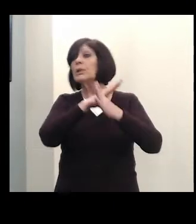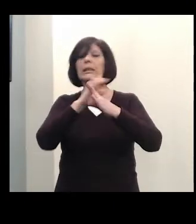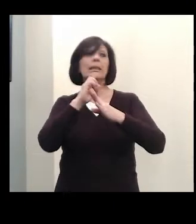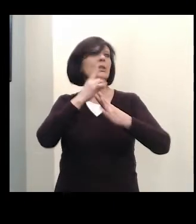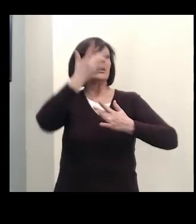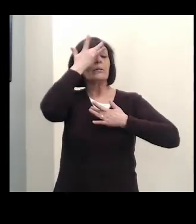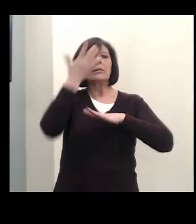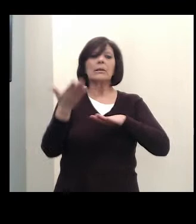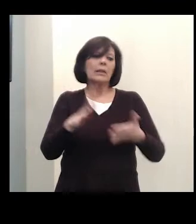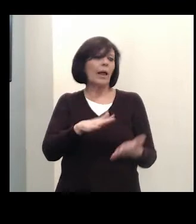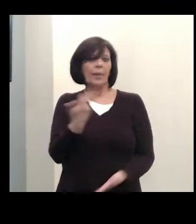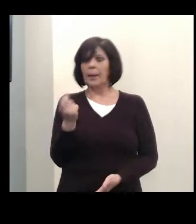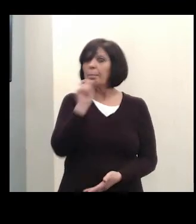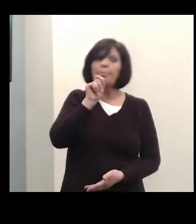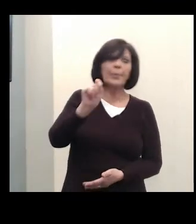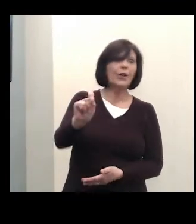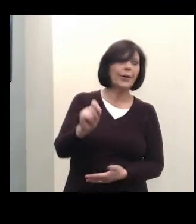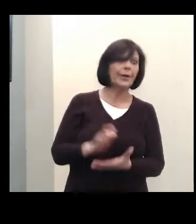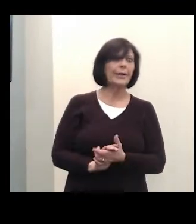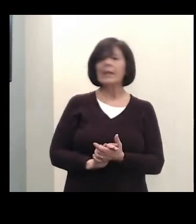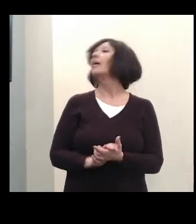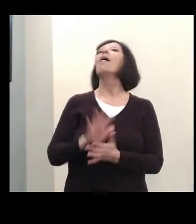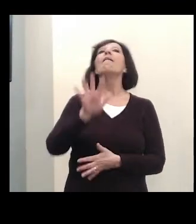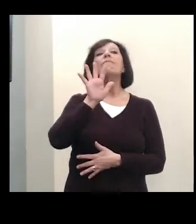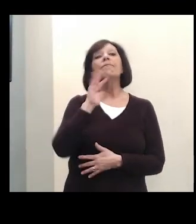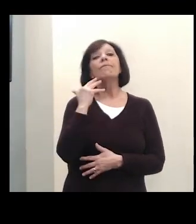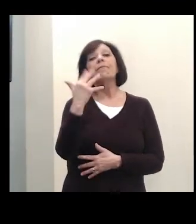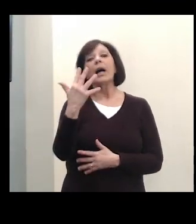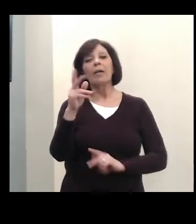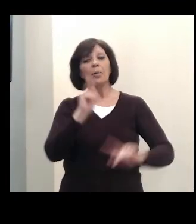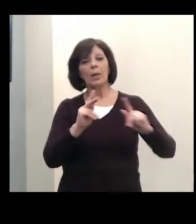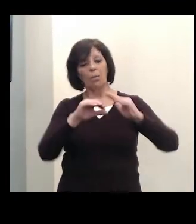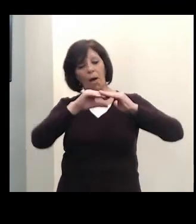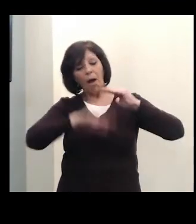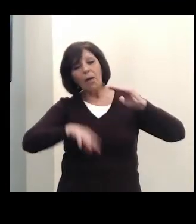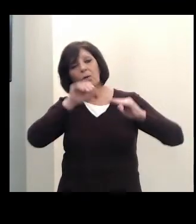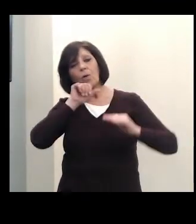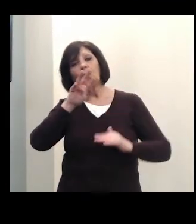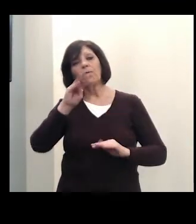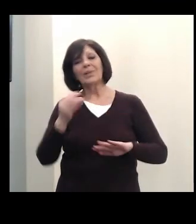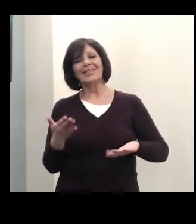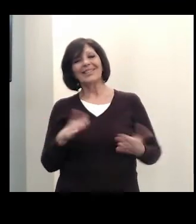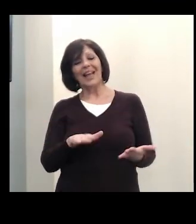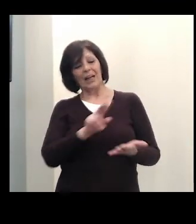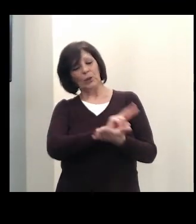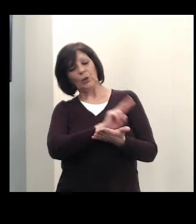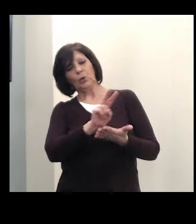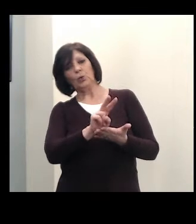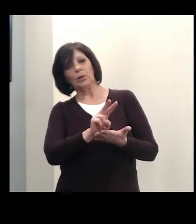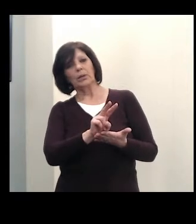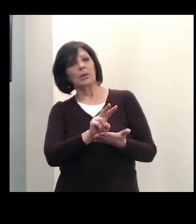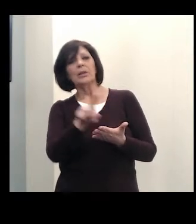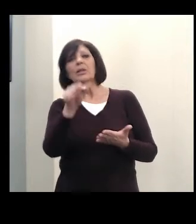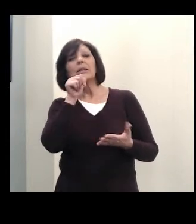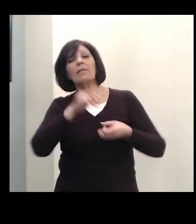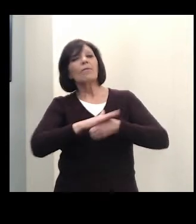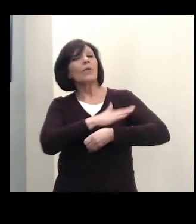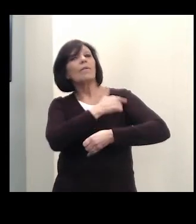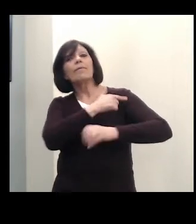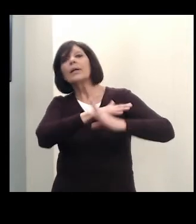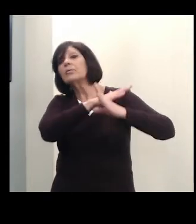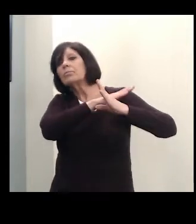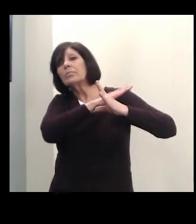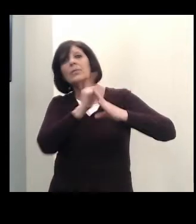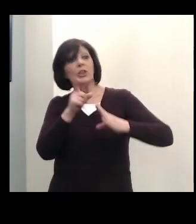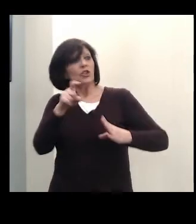that. 5 people under the age of 40 died in a 2-week period in Erie County, and they were not fully vaccinated. They should be here